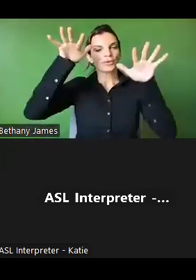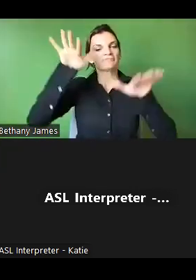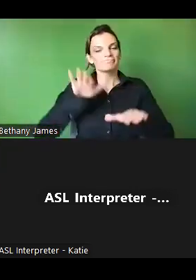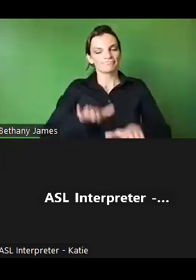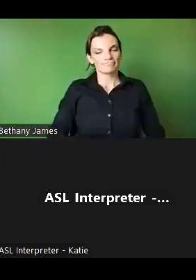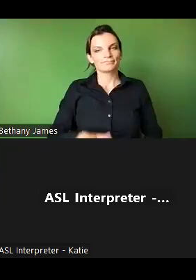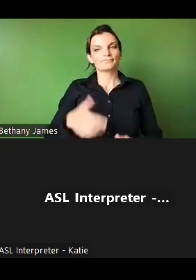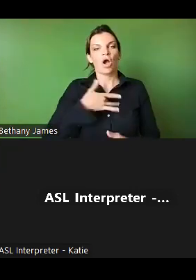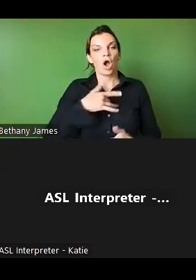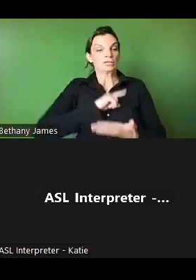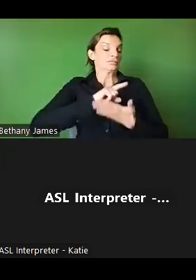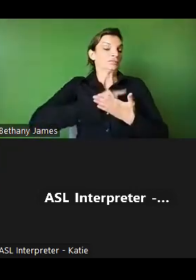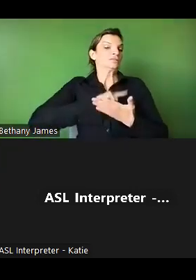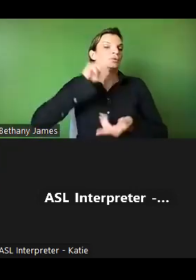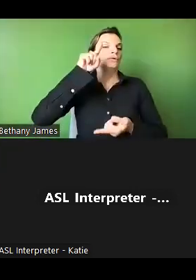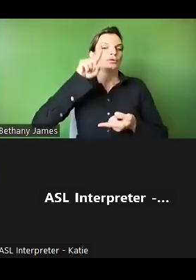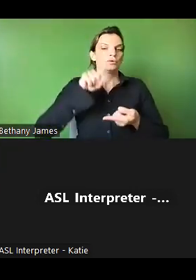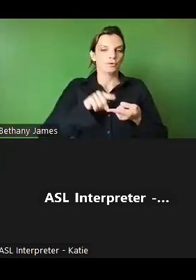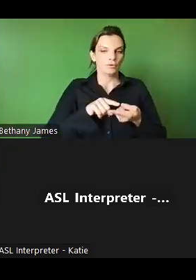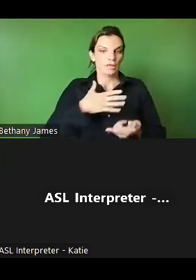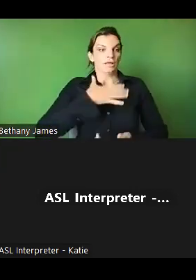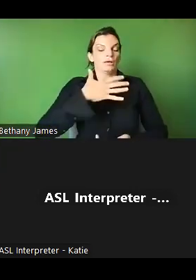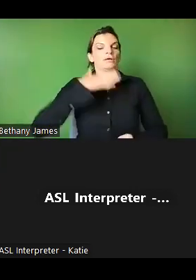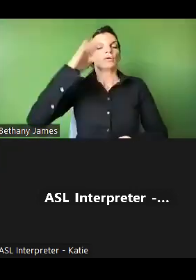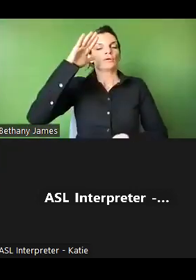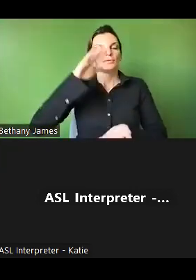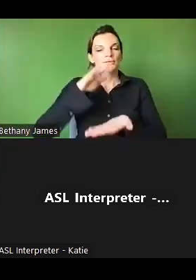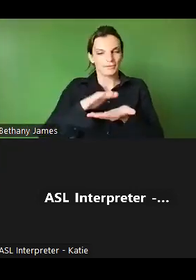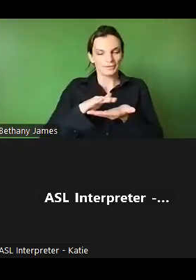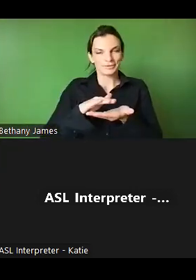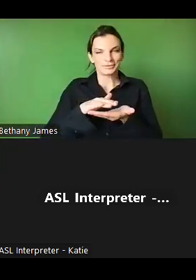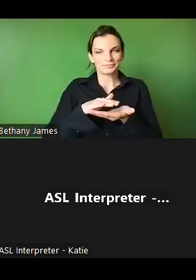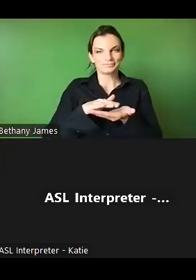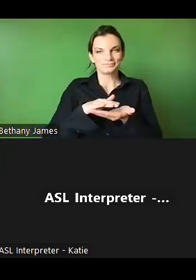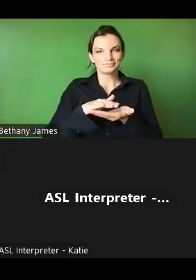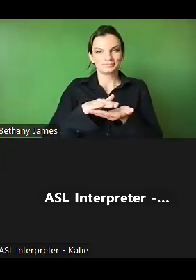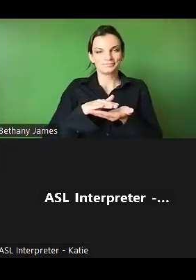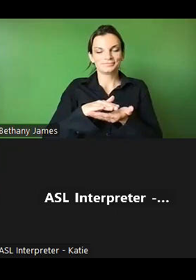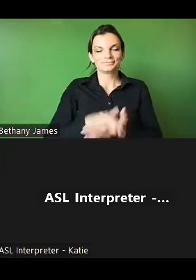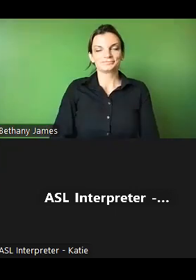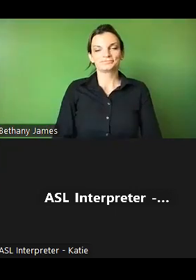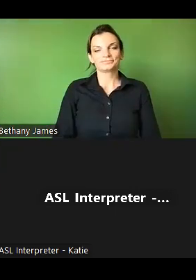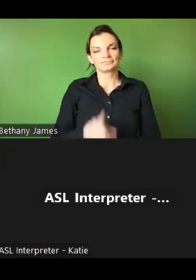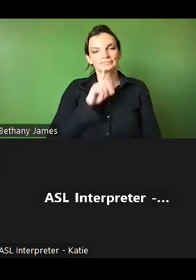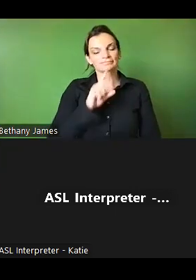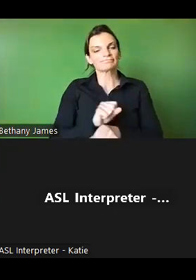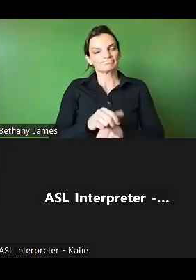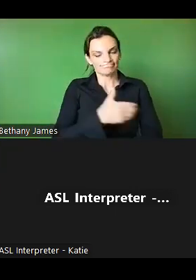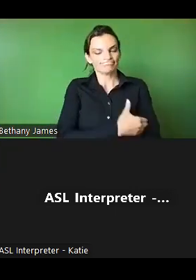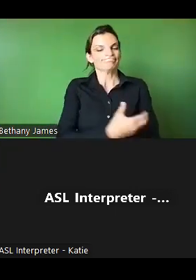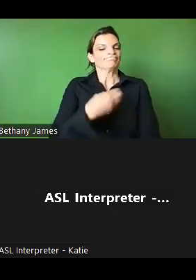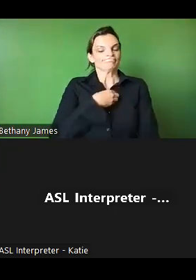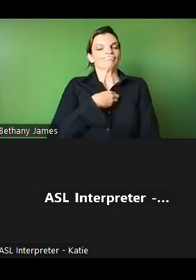heart rate, reduced respiration, and so on. So to actually gain some control